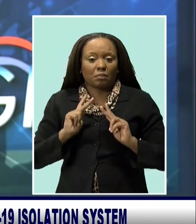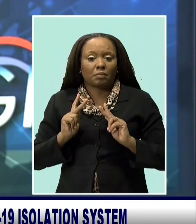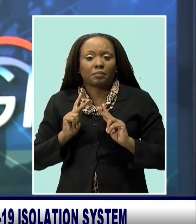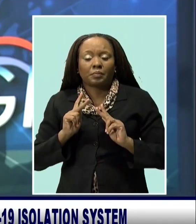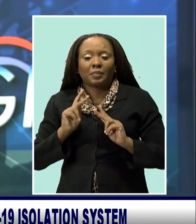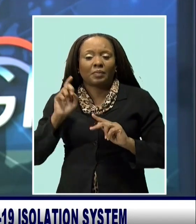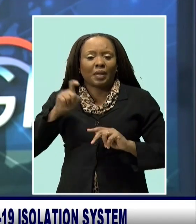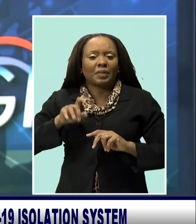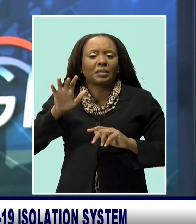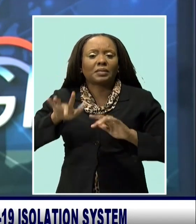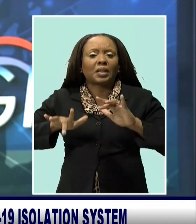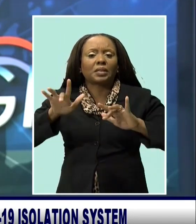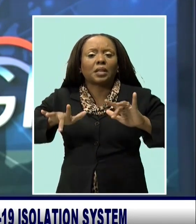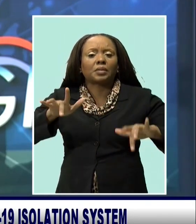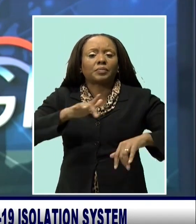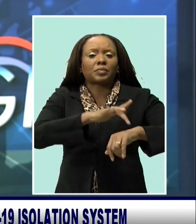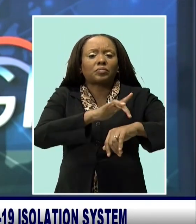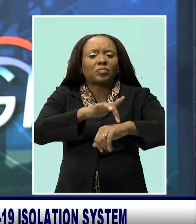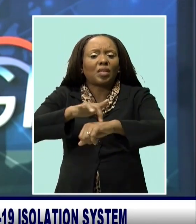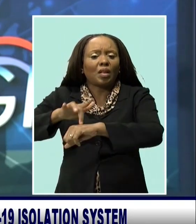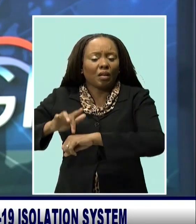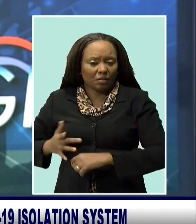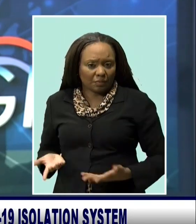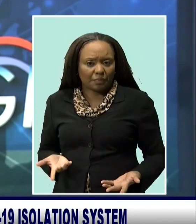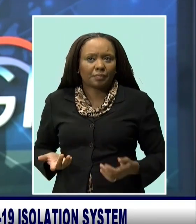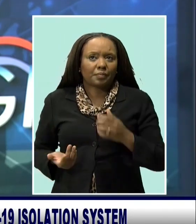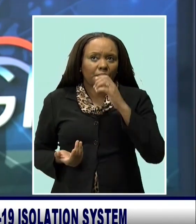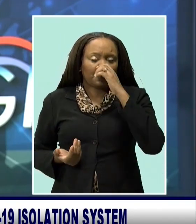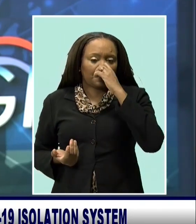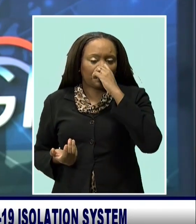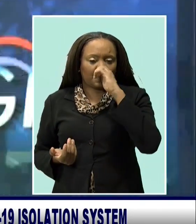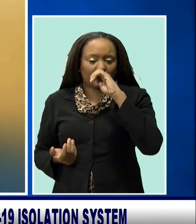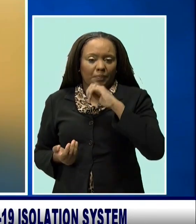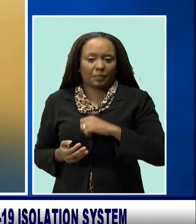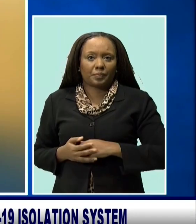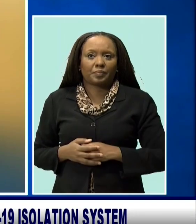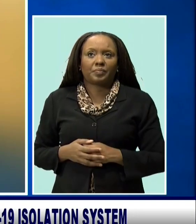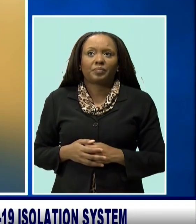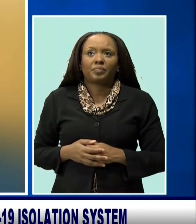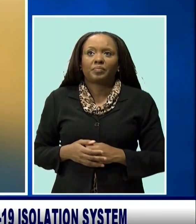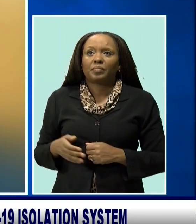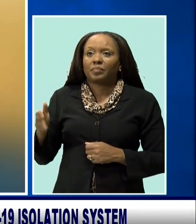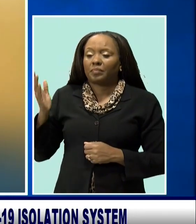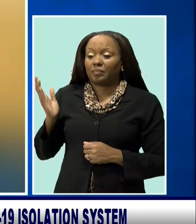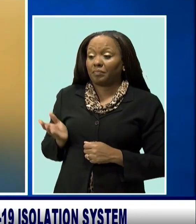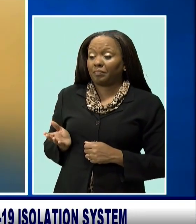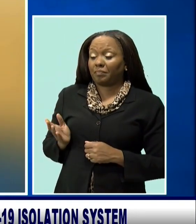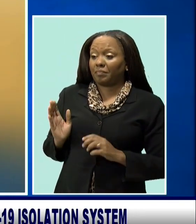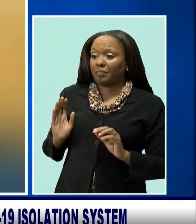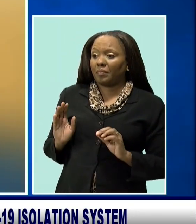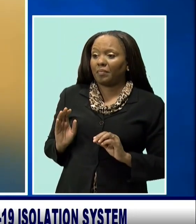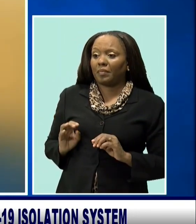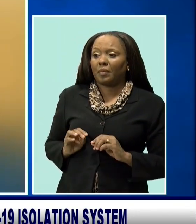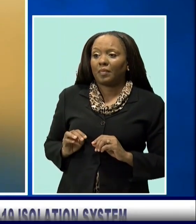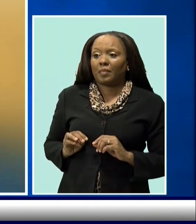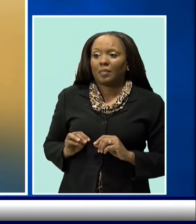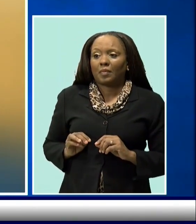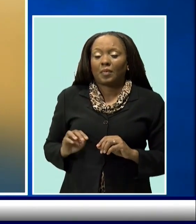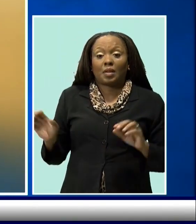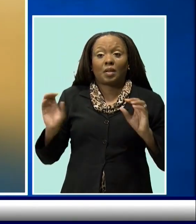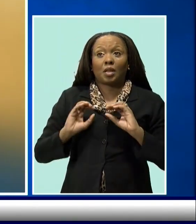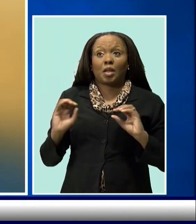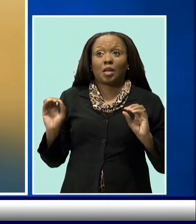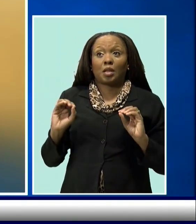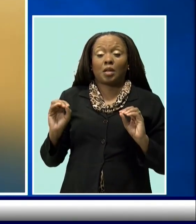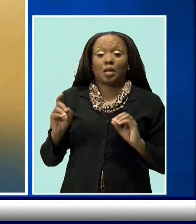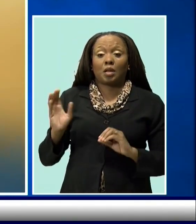world, even in a pandemic. We have not had any of our members come down with the virus